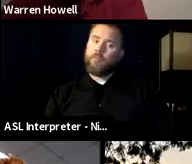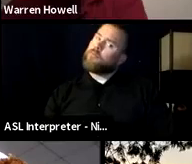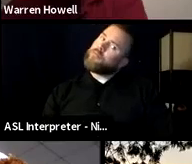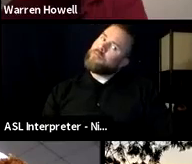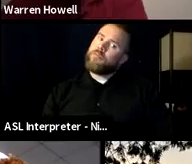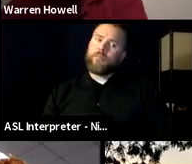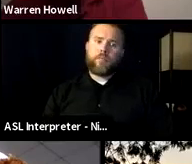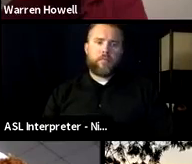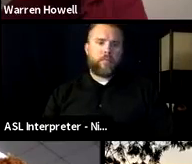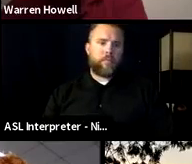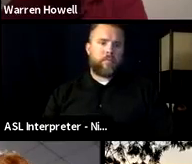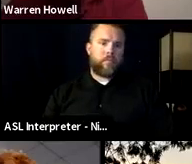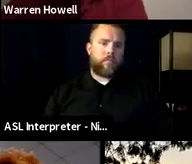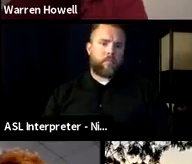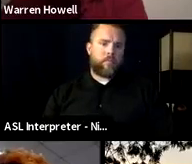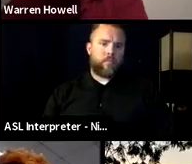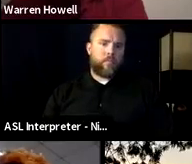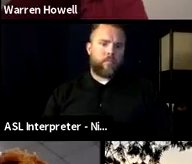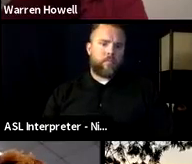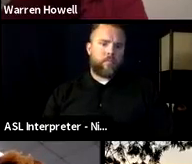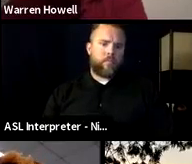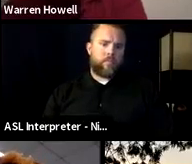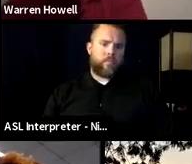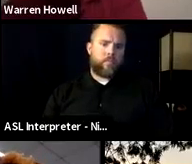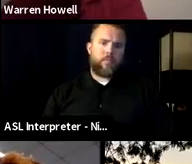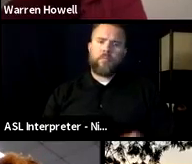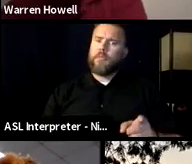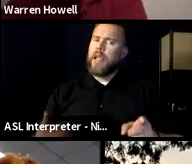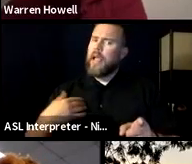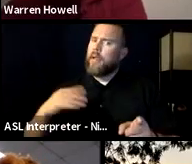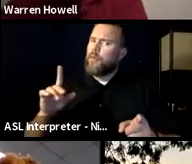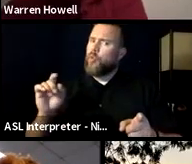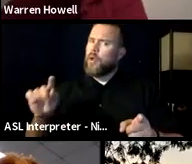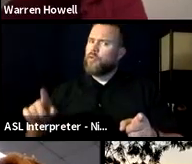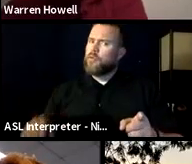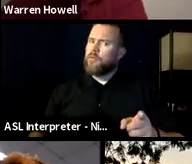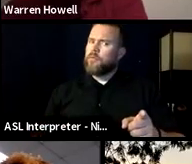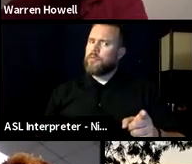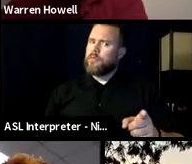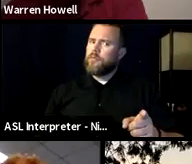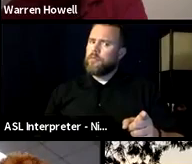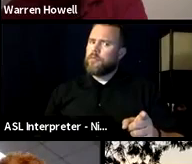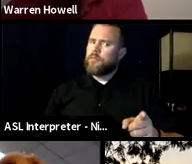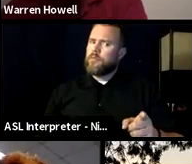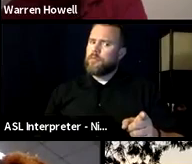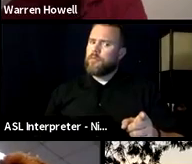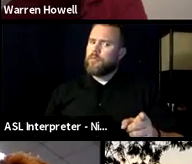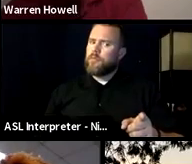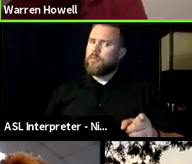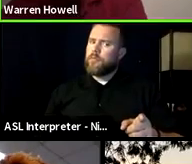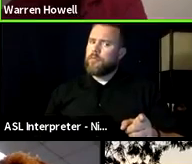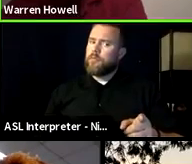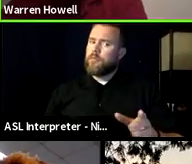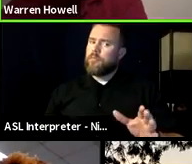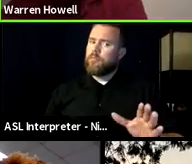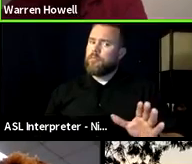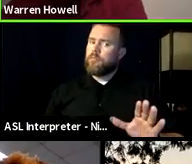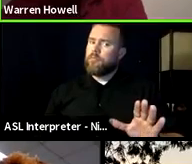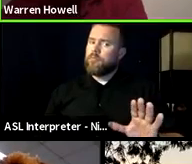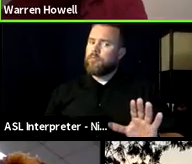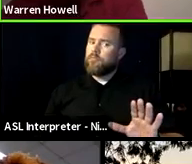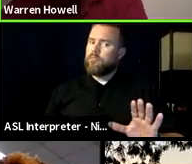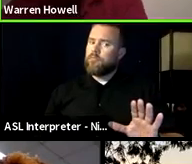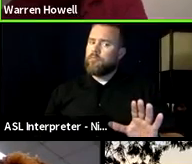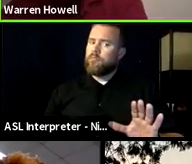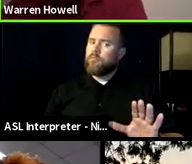explain it a little bit more. We already got that. Okay, so are there any questions? I know this is second read.